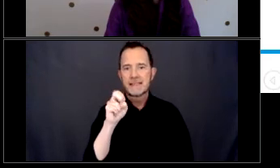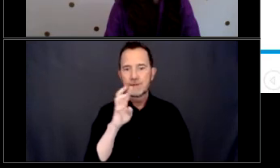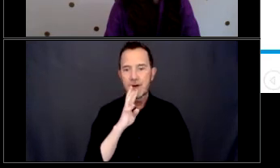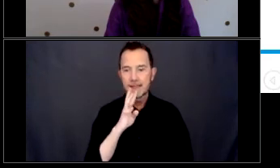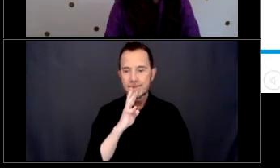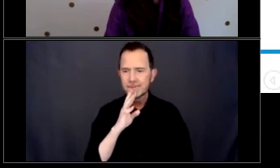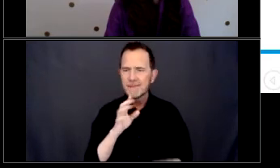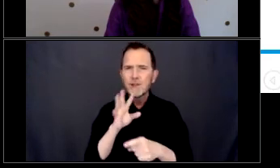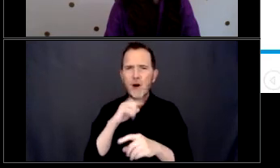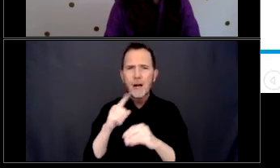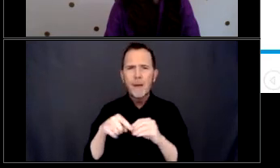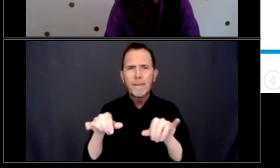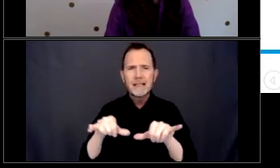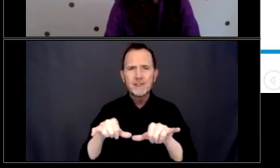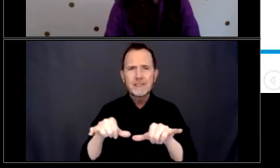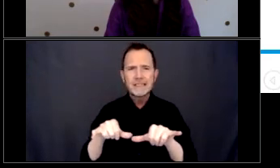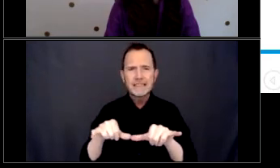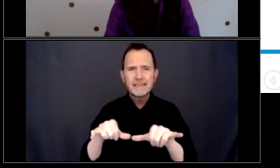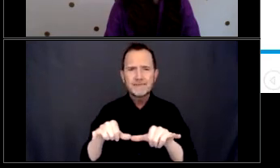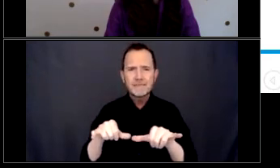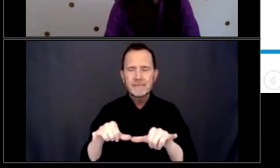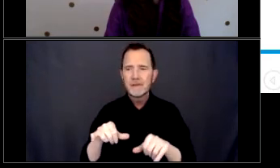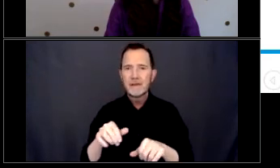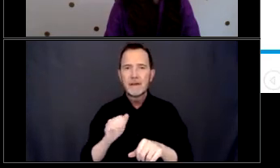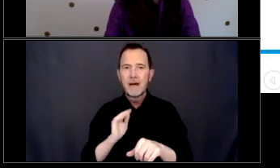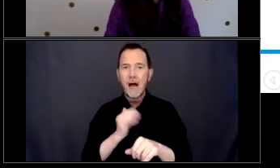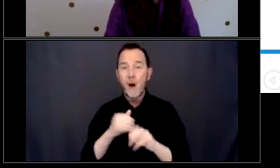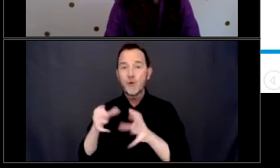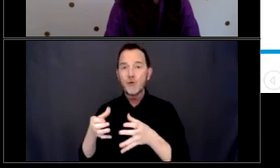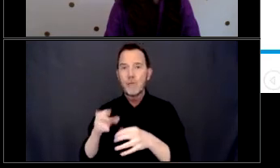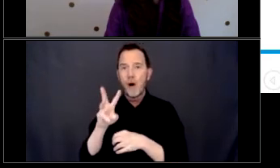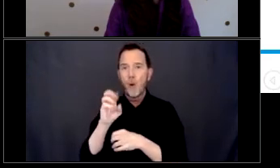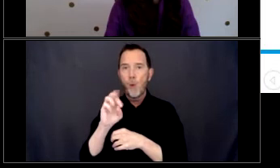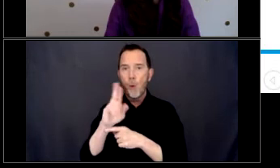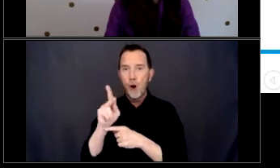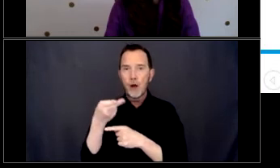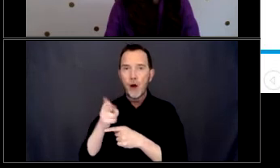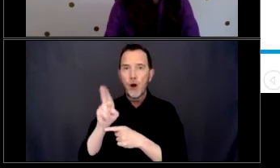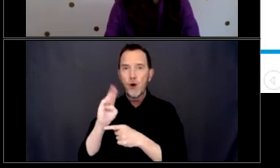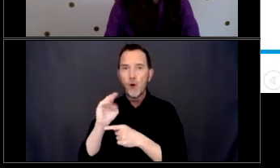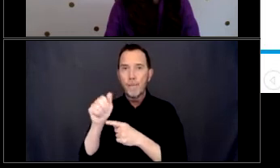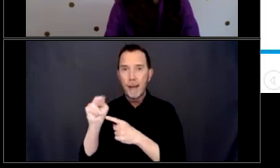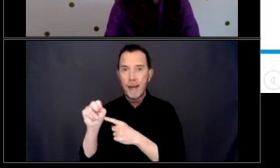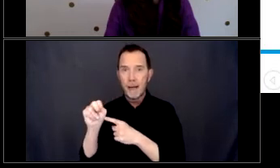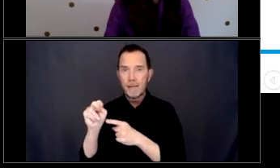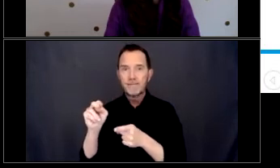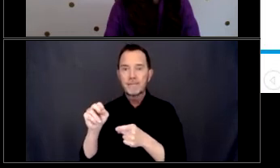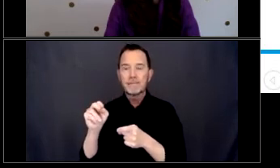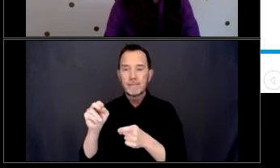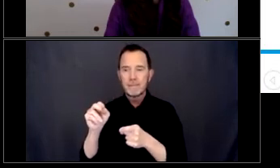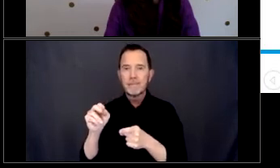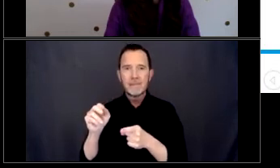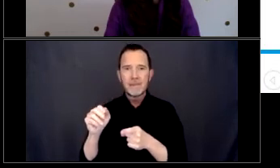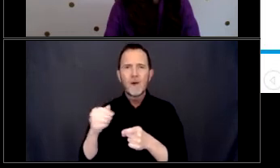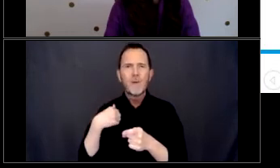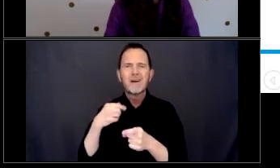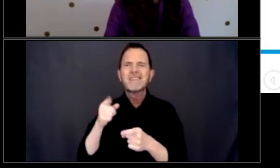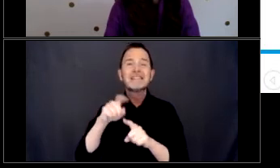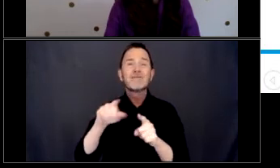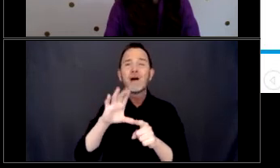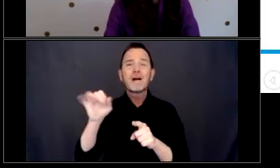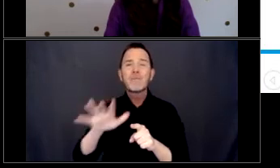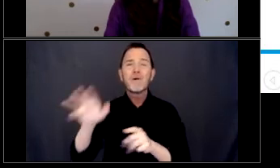with the WorkHuman lens on. So WorkHuman, we literally power the recognition platforms of companies all across the